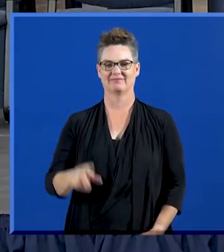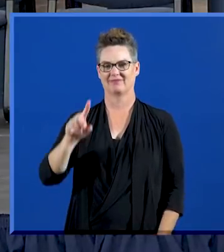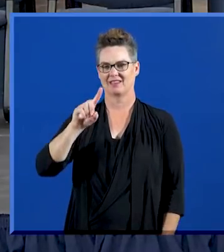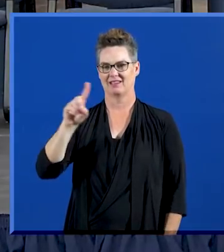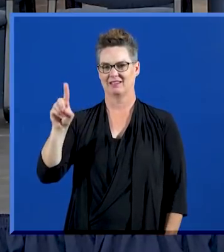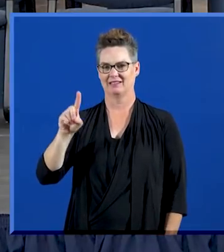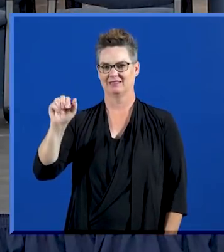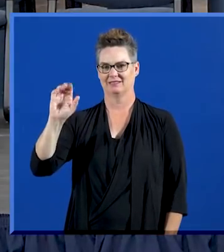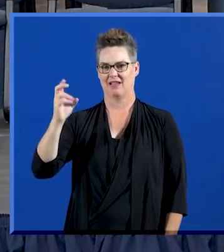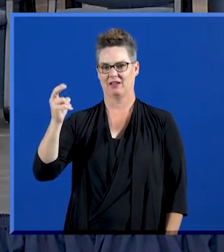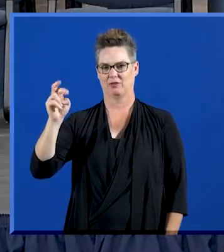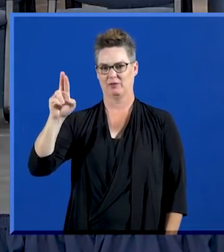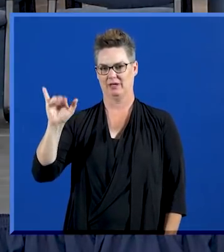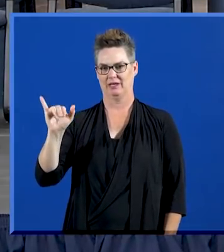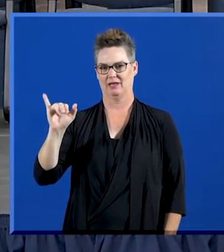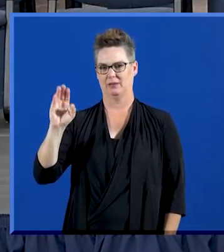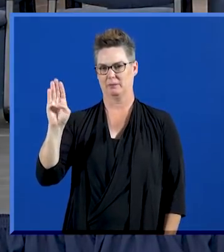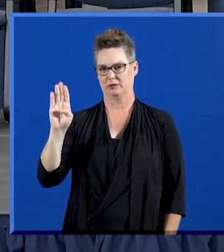Zachary Bergstrom.